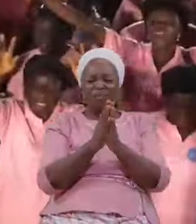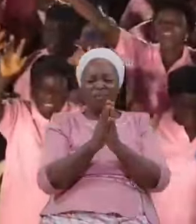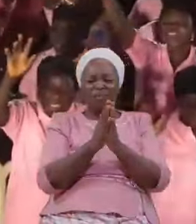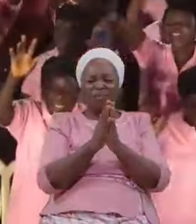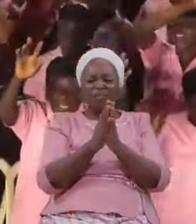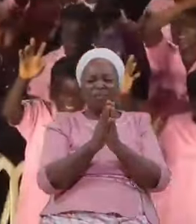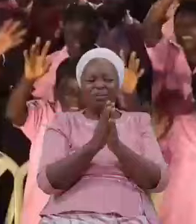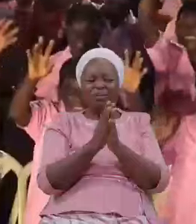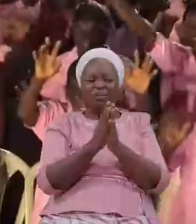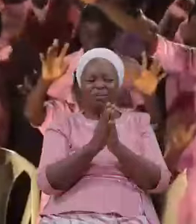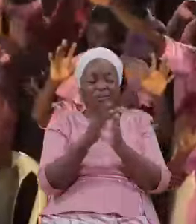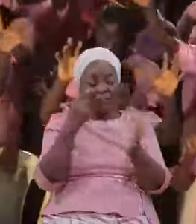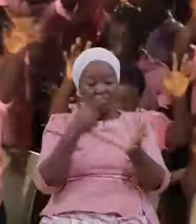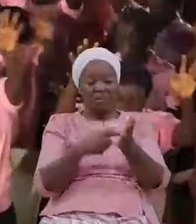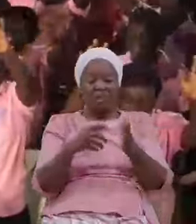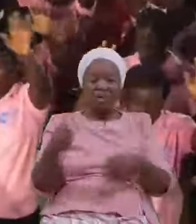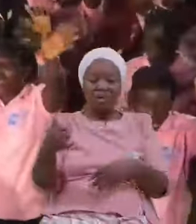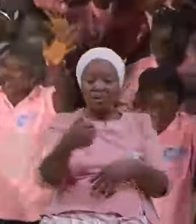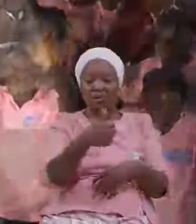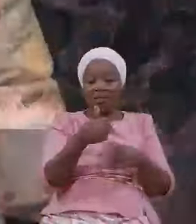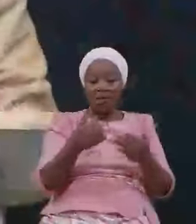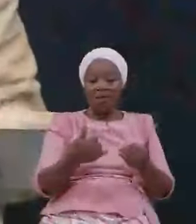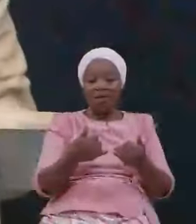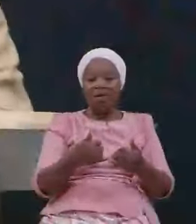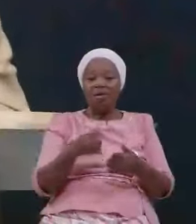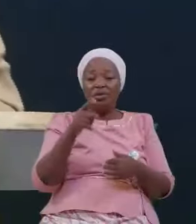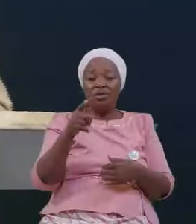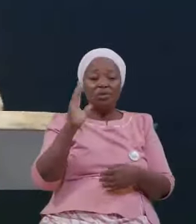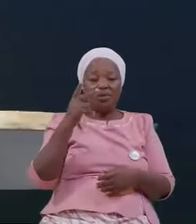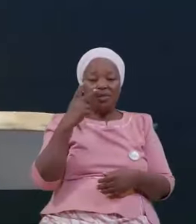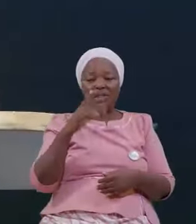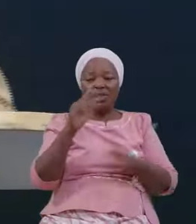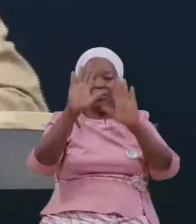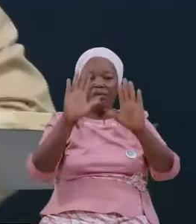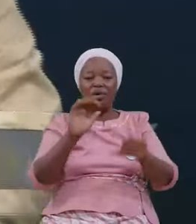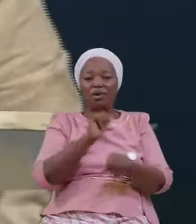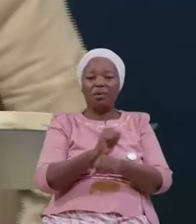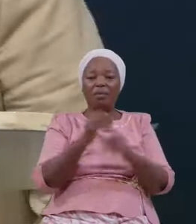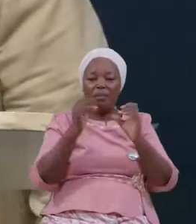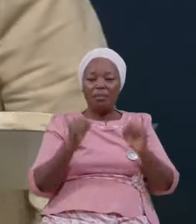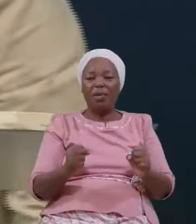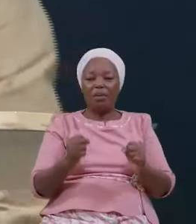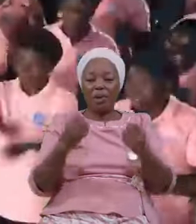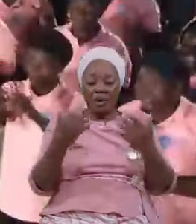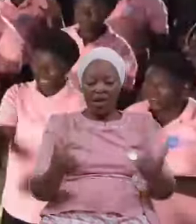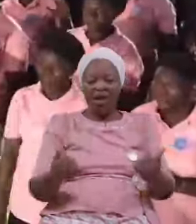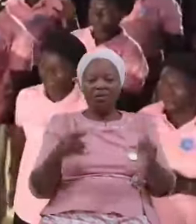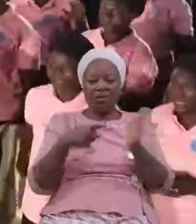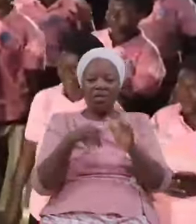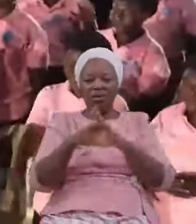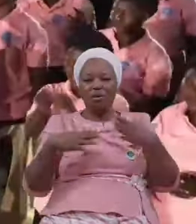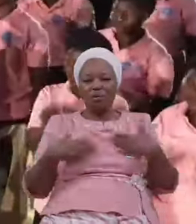Check up yourself. You see the miracle power already manifested there.